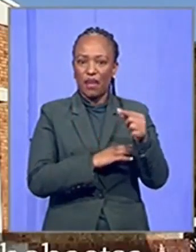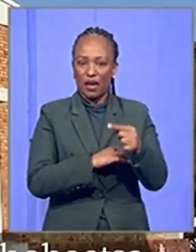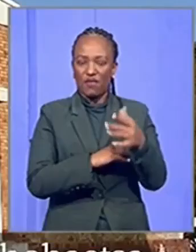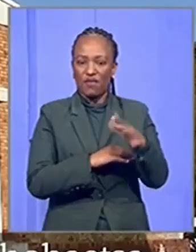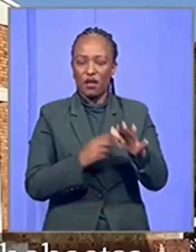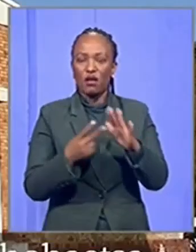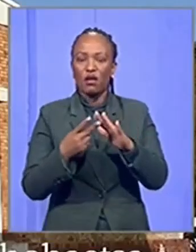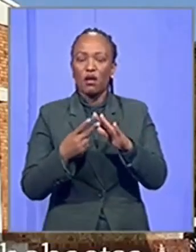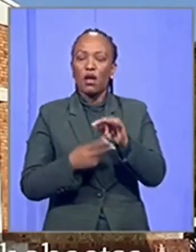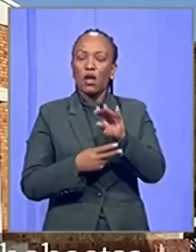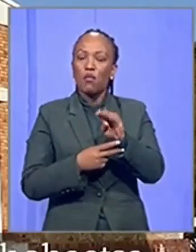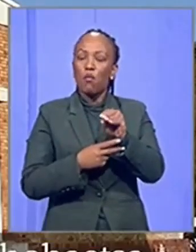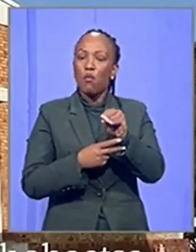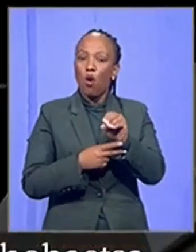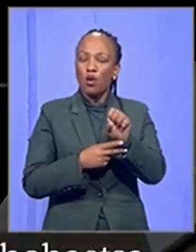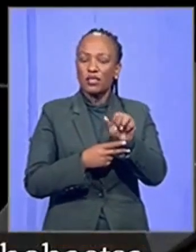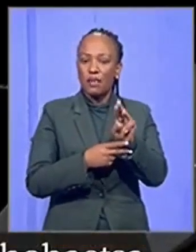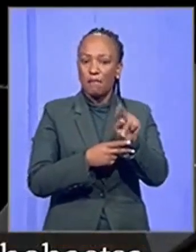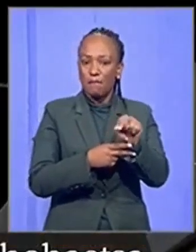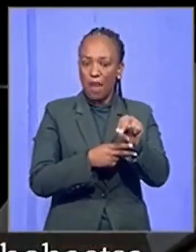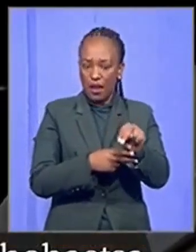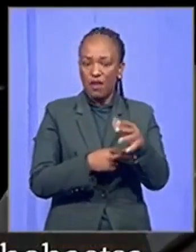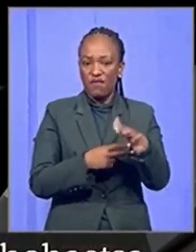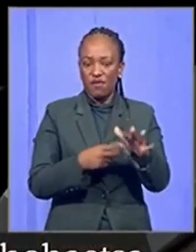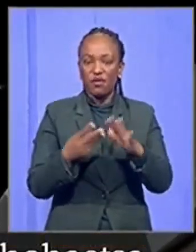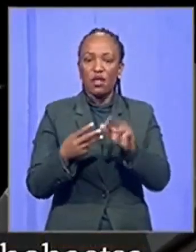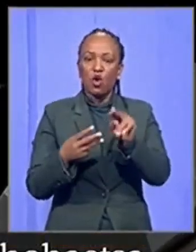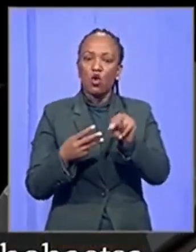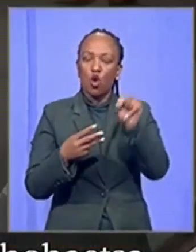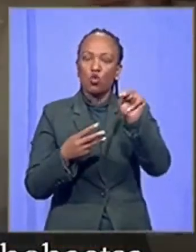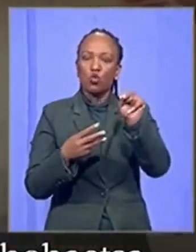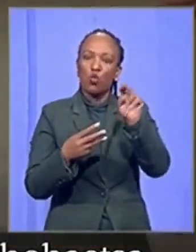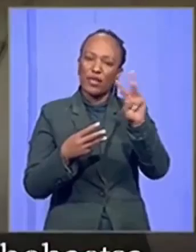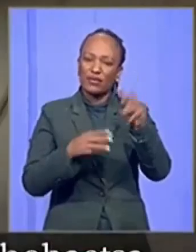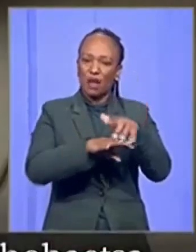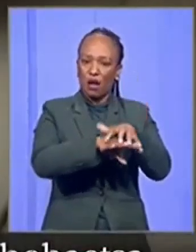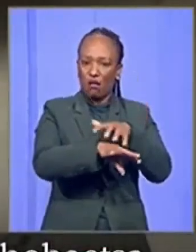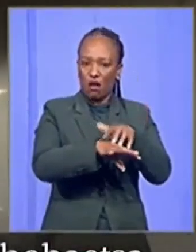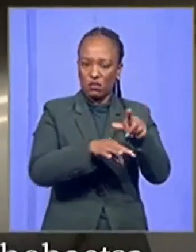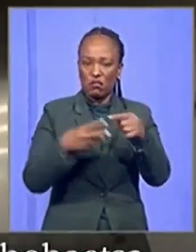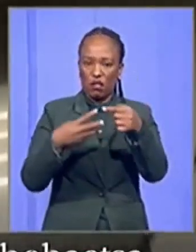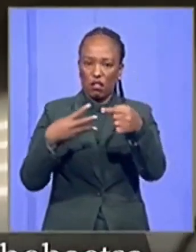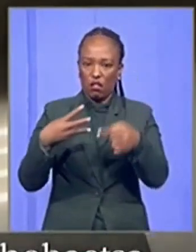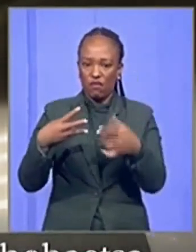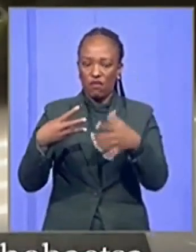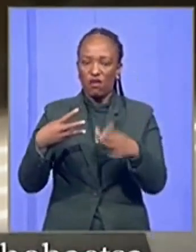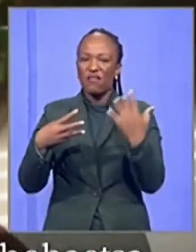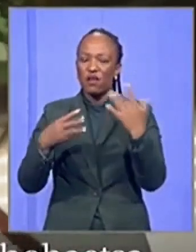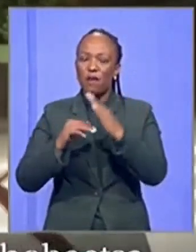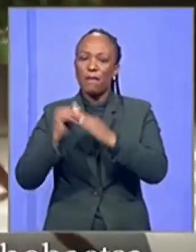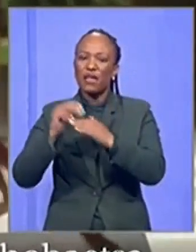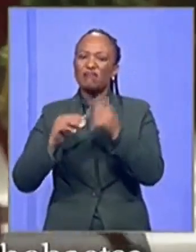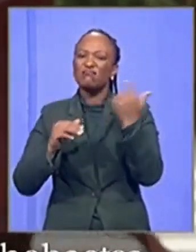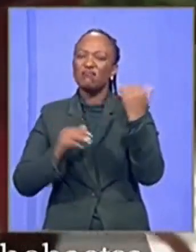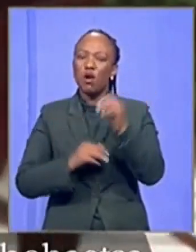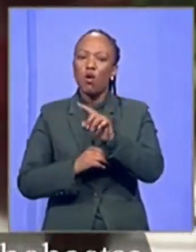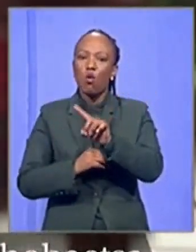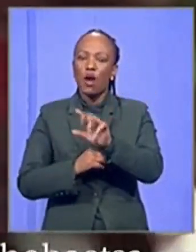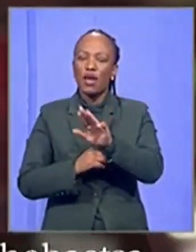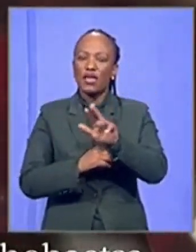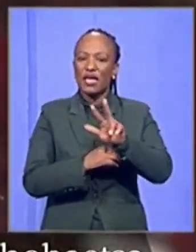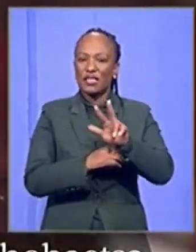Northwest Agriculture. Northwest Agricultural Museum e agilwe ke puso ya apartheid ka 1992. Ke mongwe